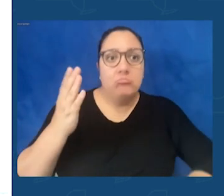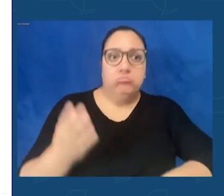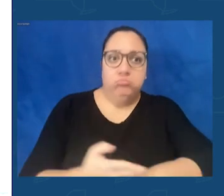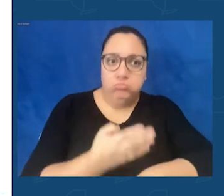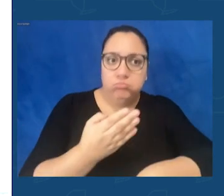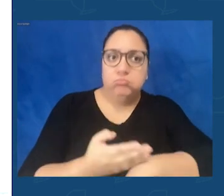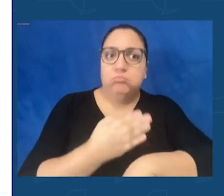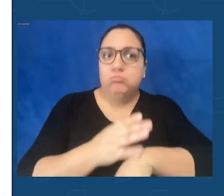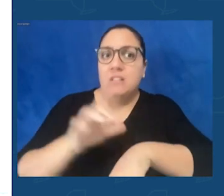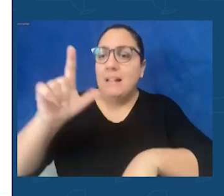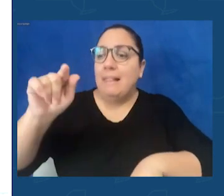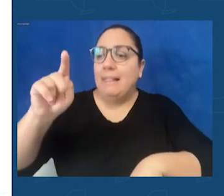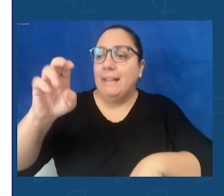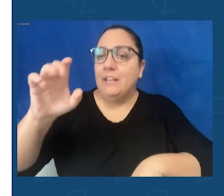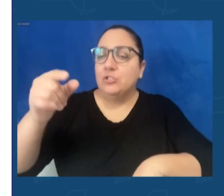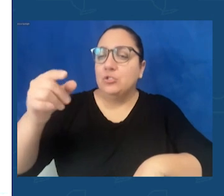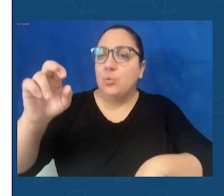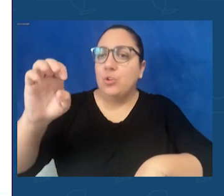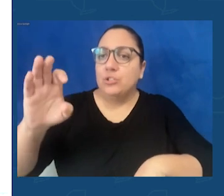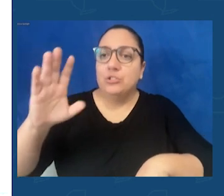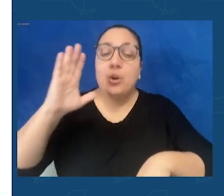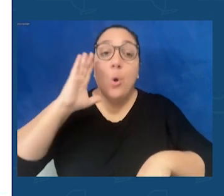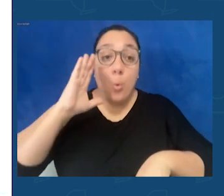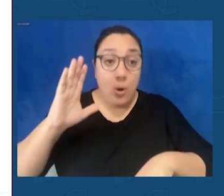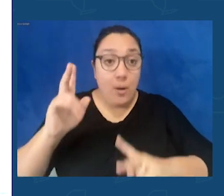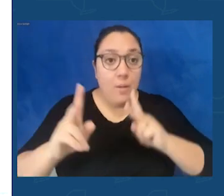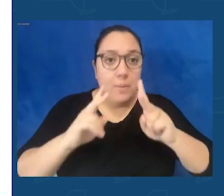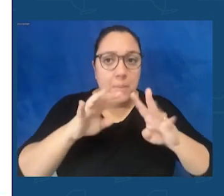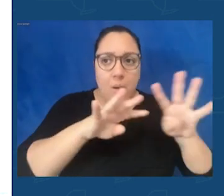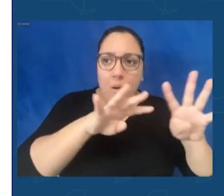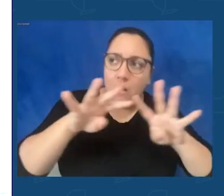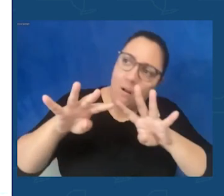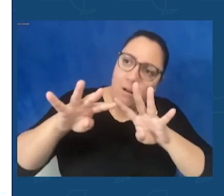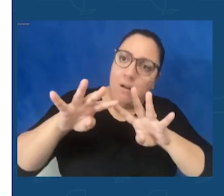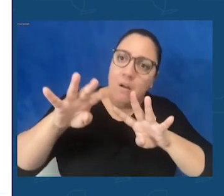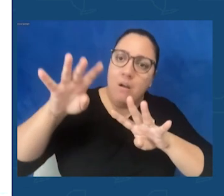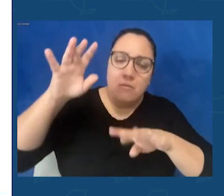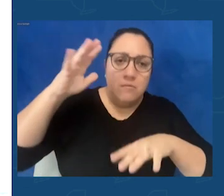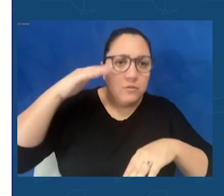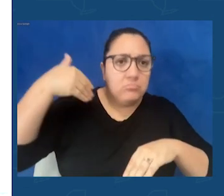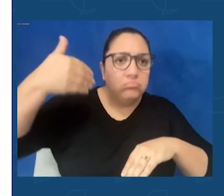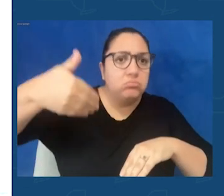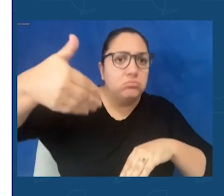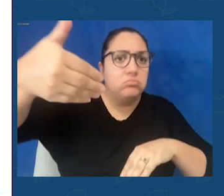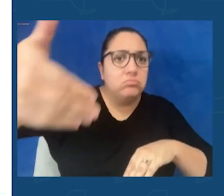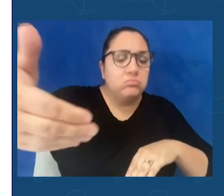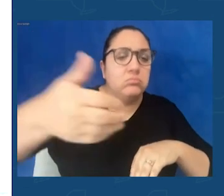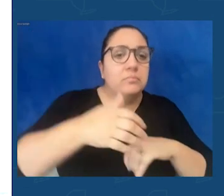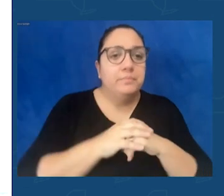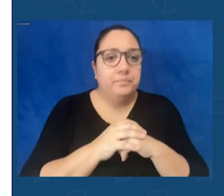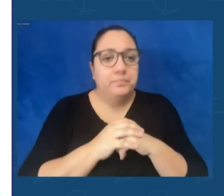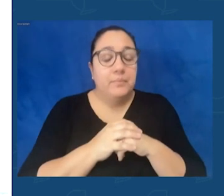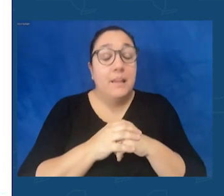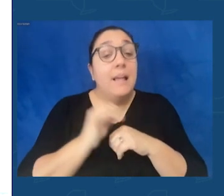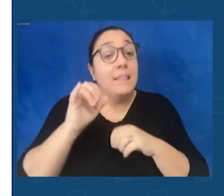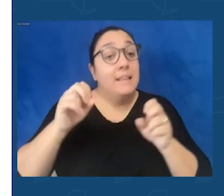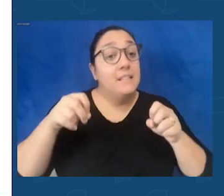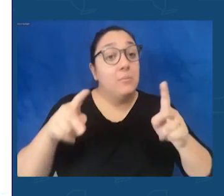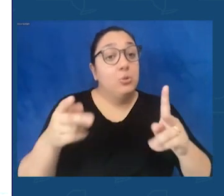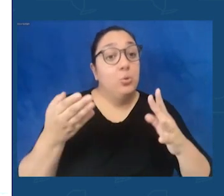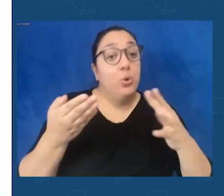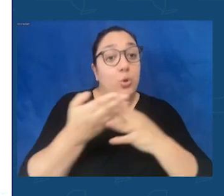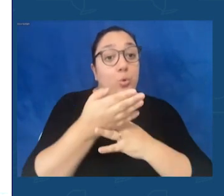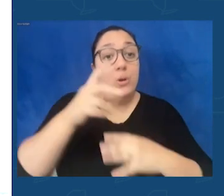way that will resonate for generations to come. This opportunity made through the DRI, which is a visionary